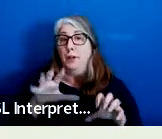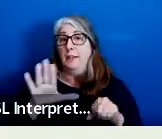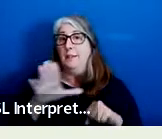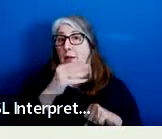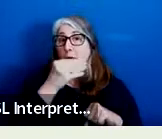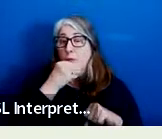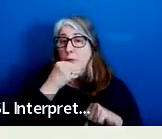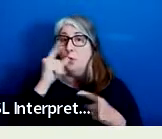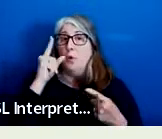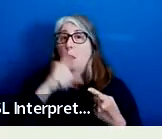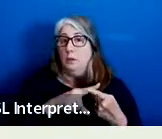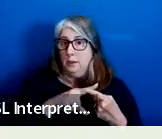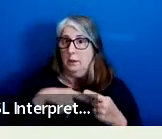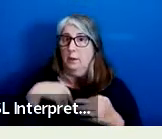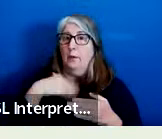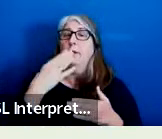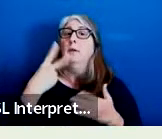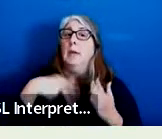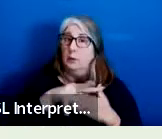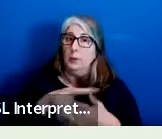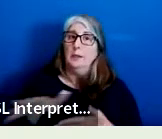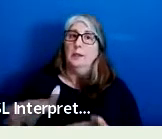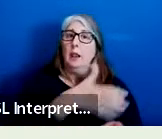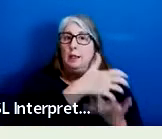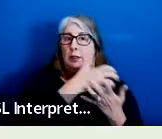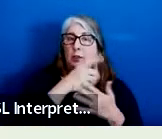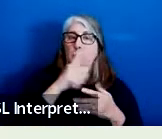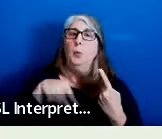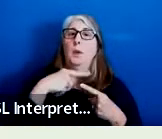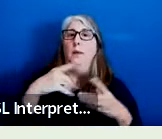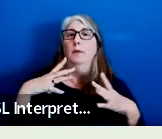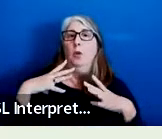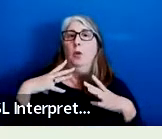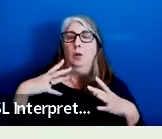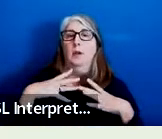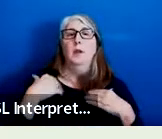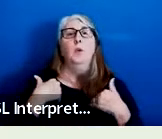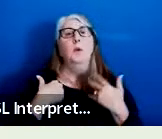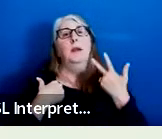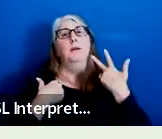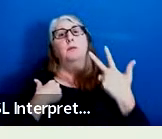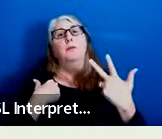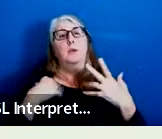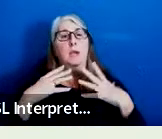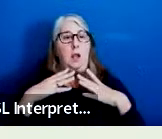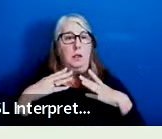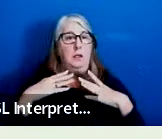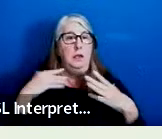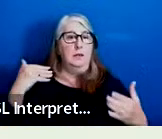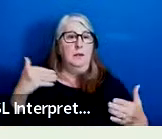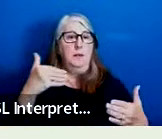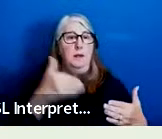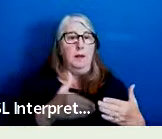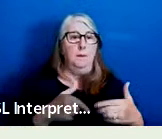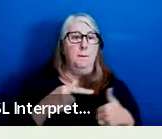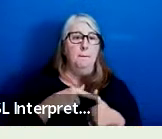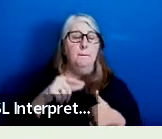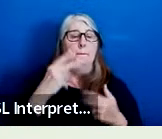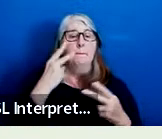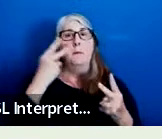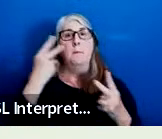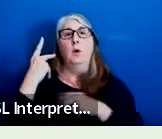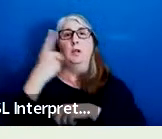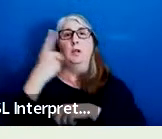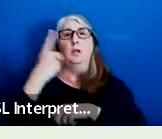food until the succeeding week's collection. These are three of the upcoming holidays. Memorial Day, May